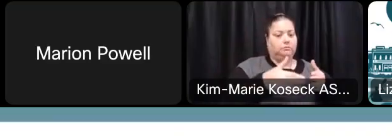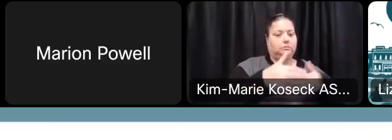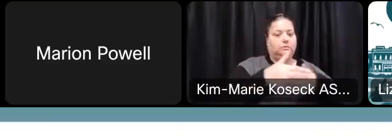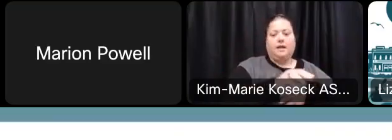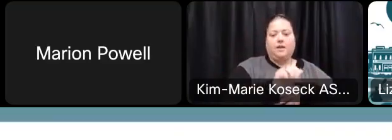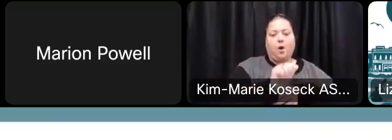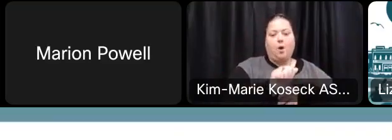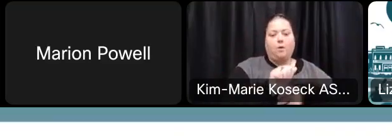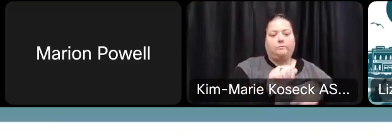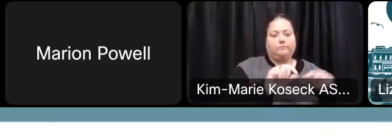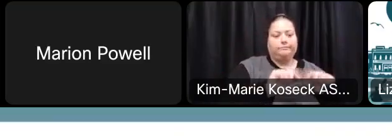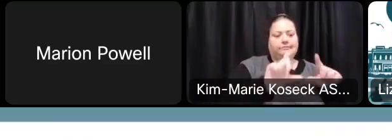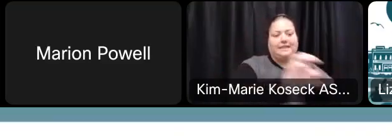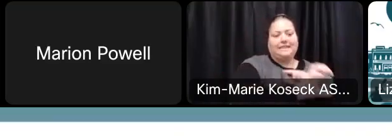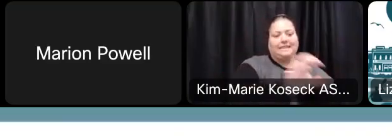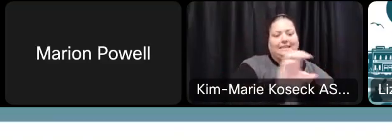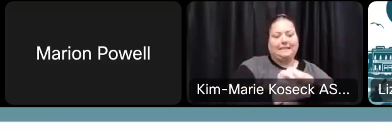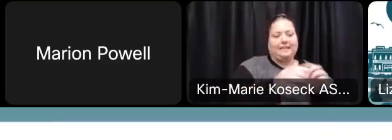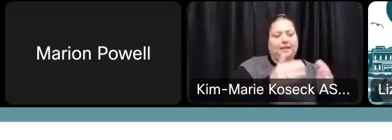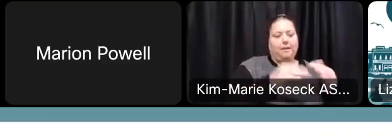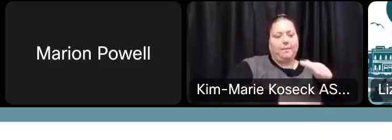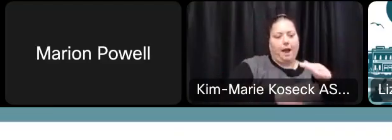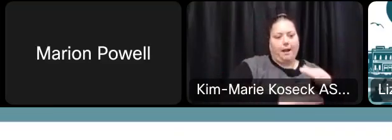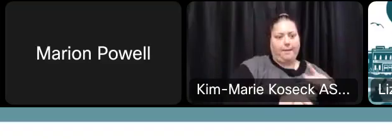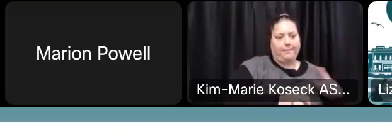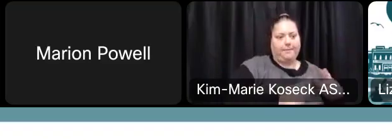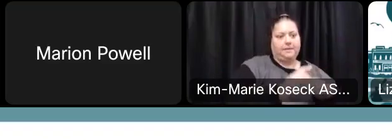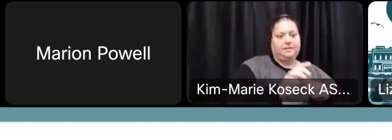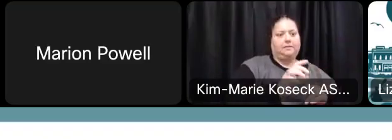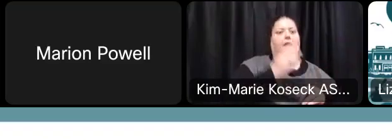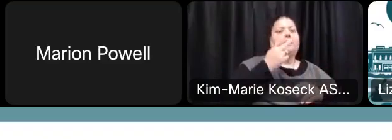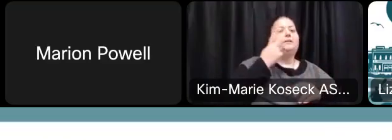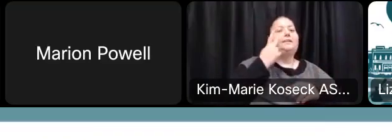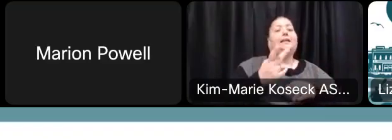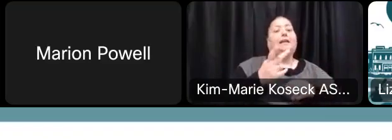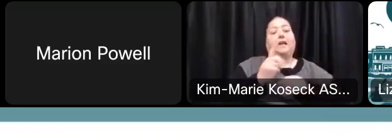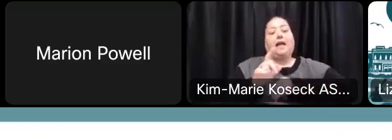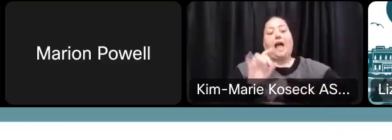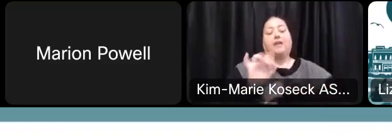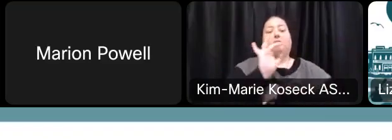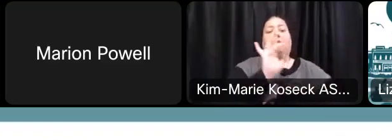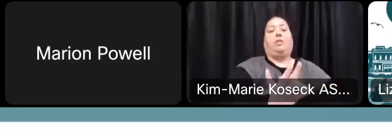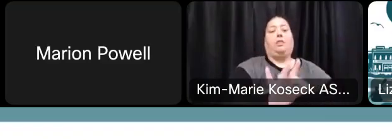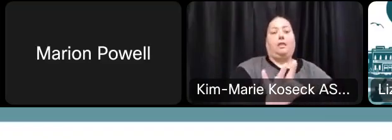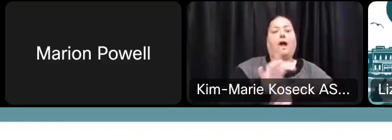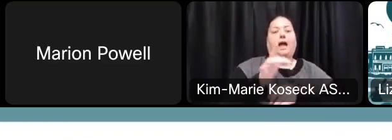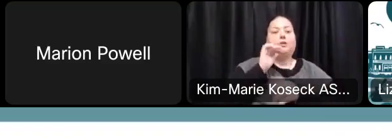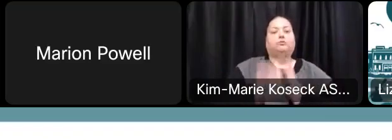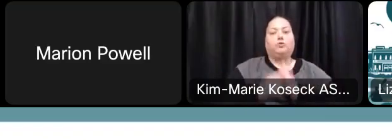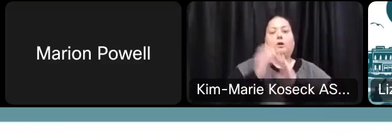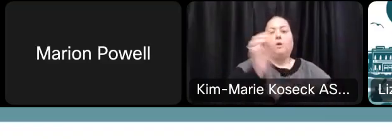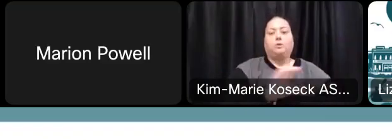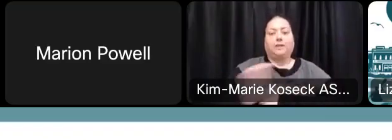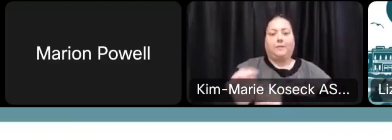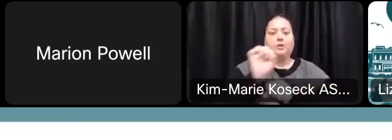bottom banner, there is a CC closed captions symbol that you can click and that will enable them